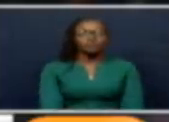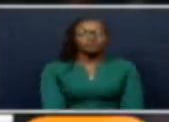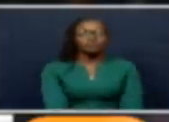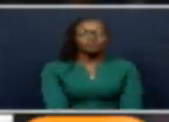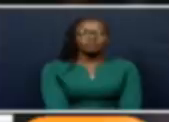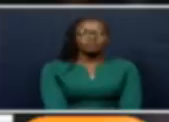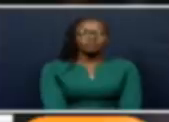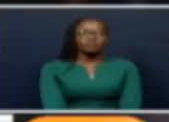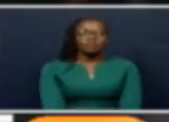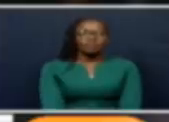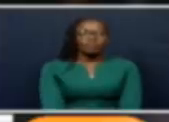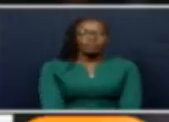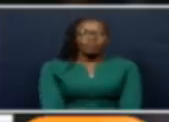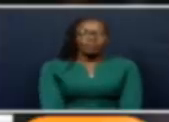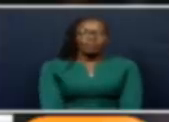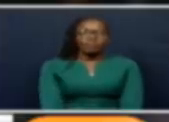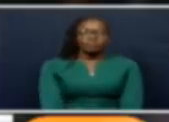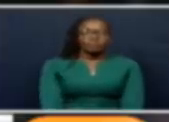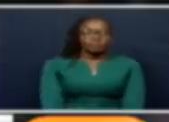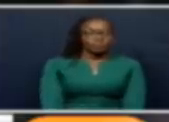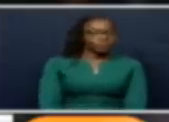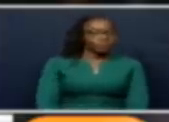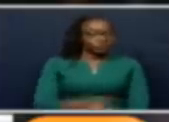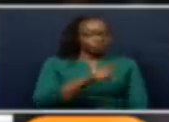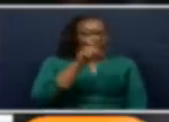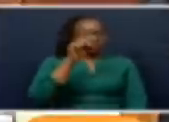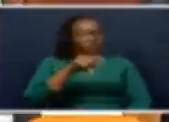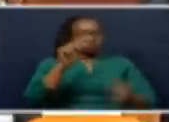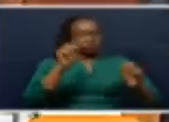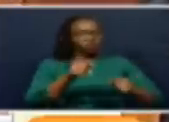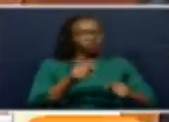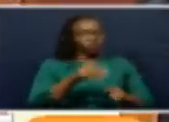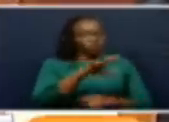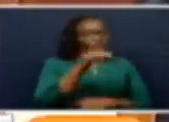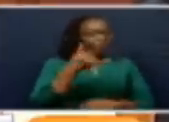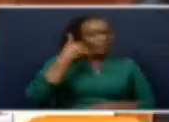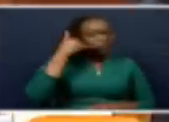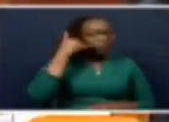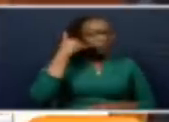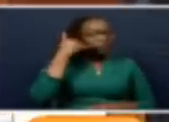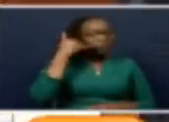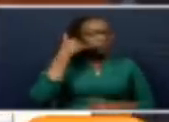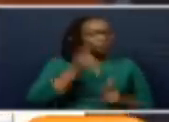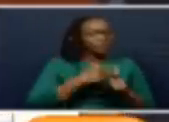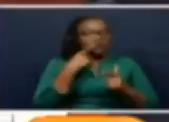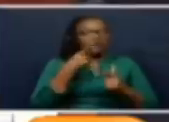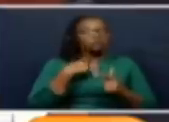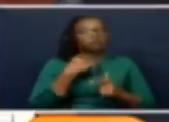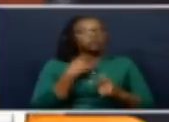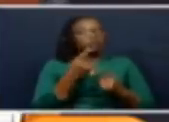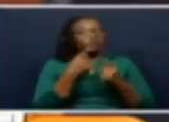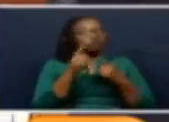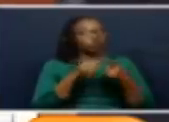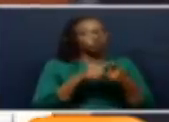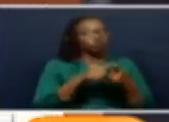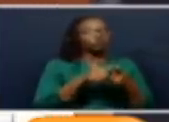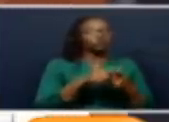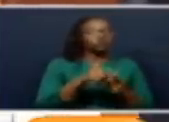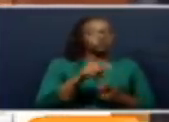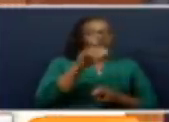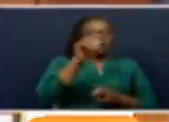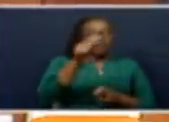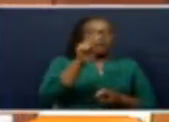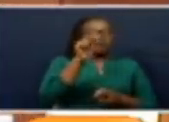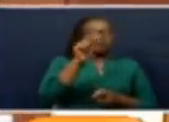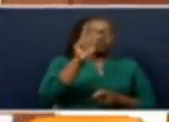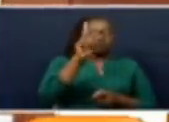He should be able to pick a telephone. Yes. And he says, I want to talk to Francis Atwoli. Yes. How you are in Geneva.